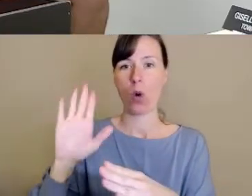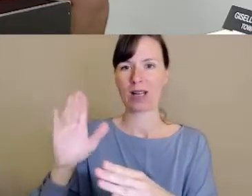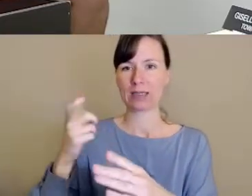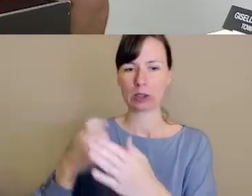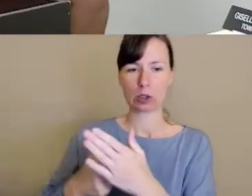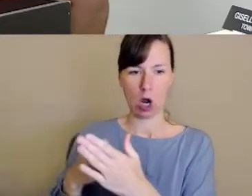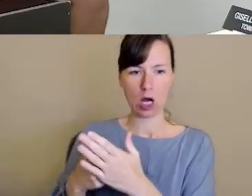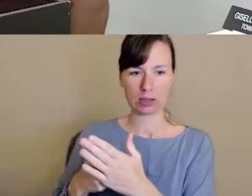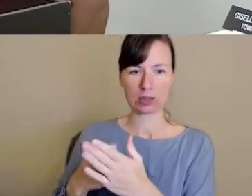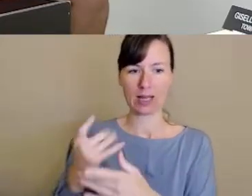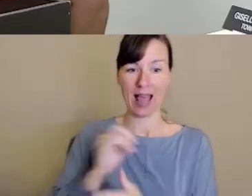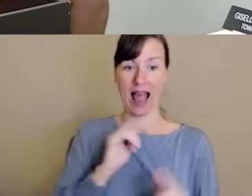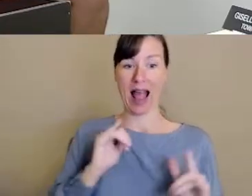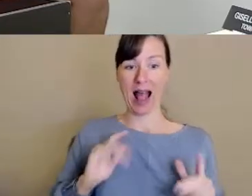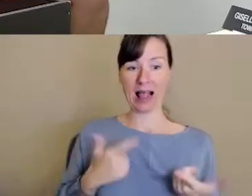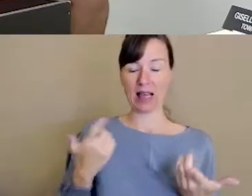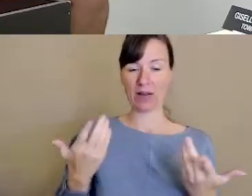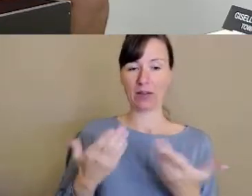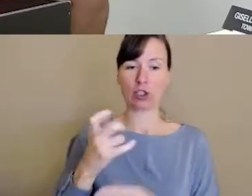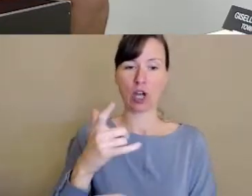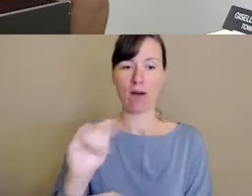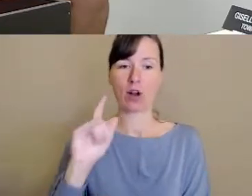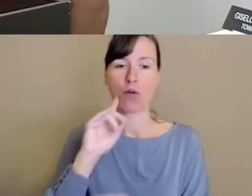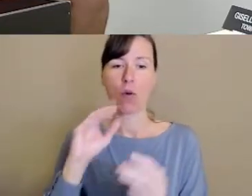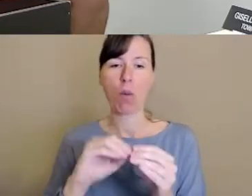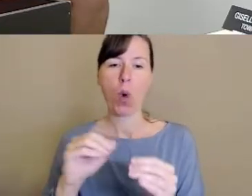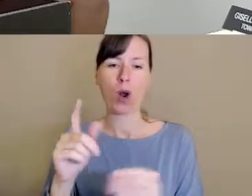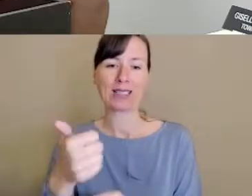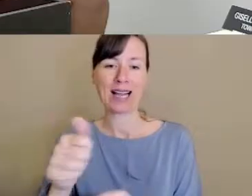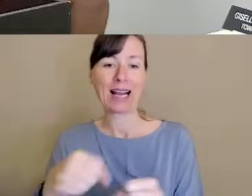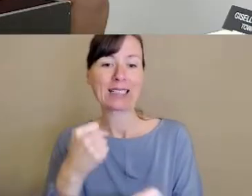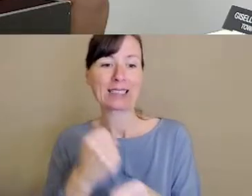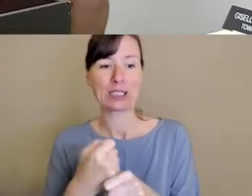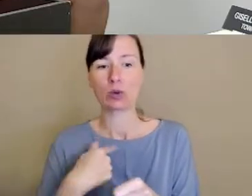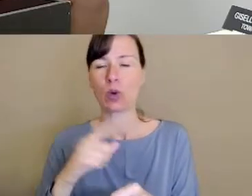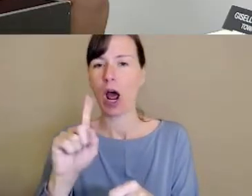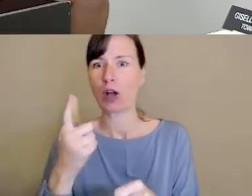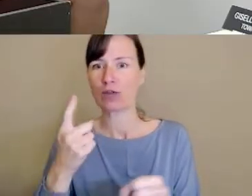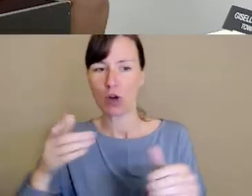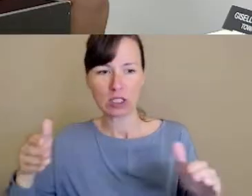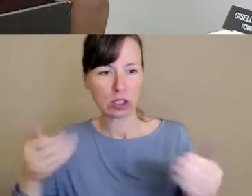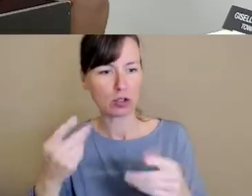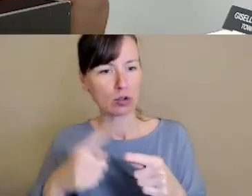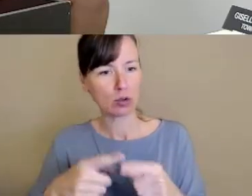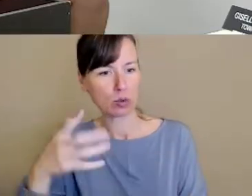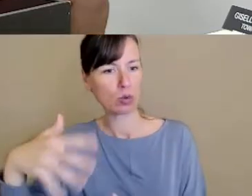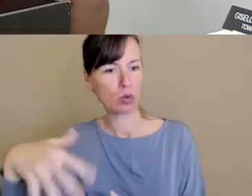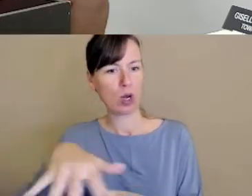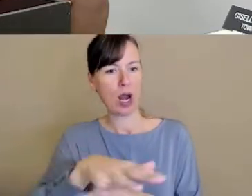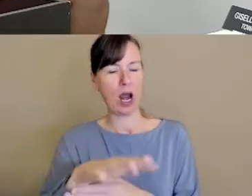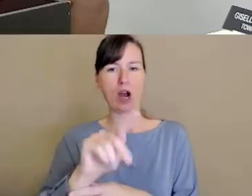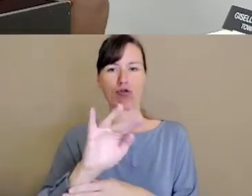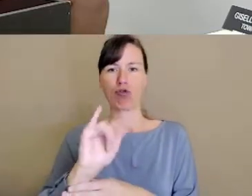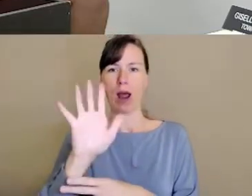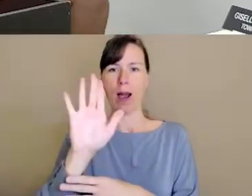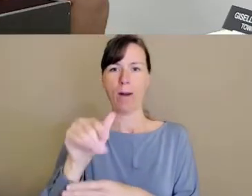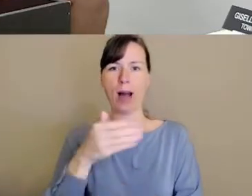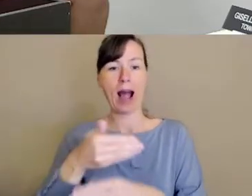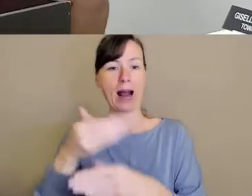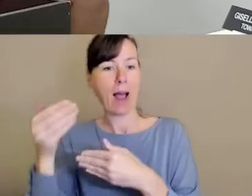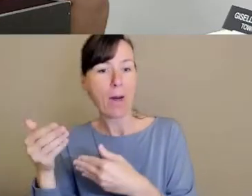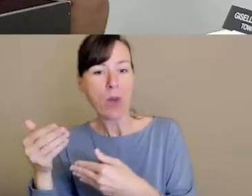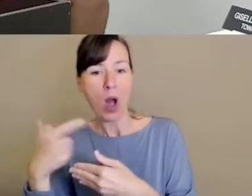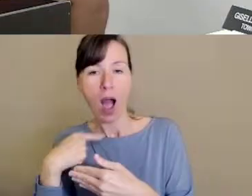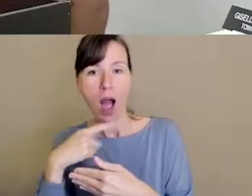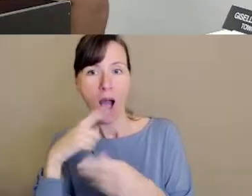introduced to the Woodworth Trail by a neighbor. I was astonished to find such a beautiful and tranquil natural space tucked inside our